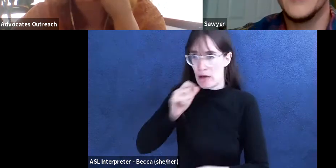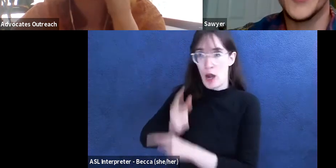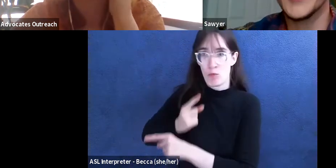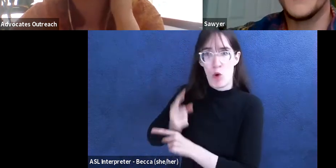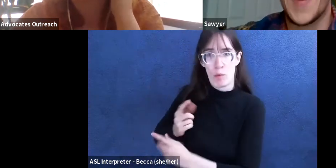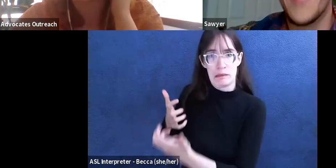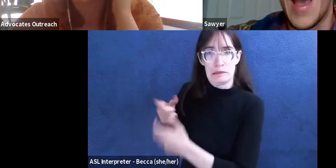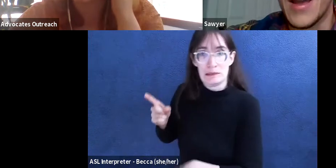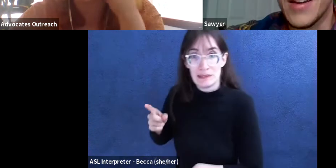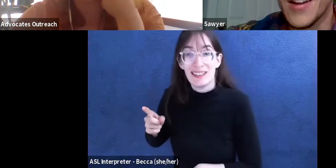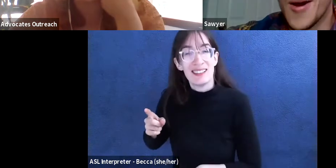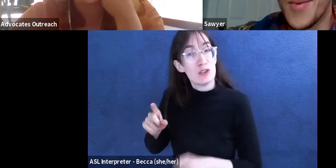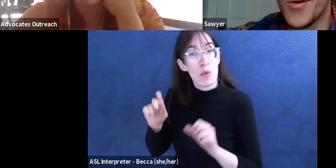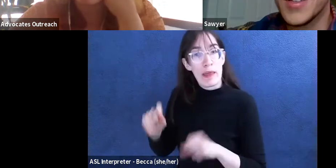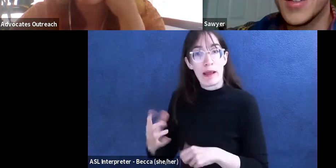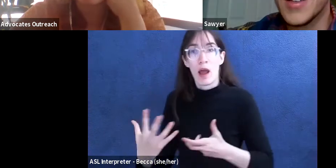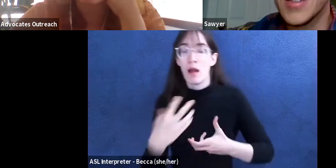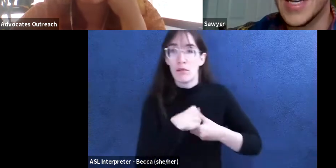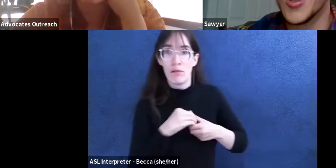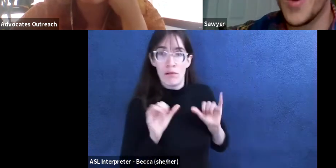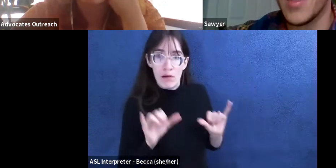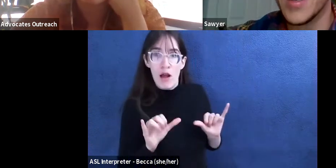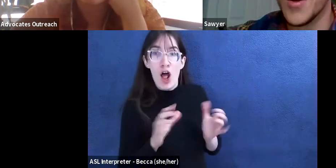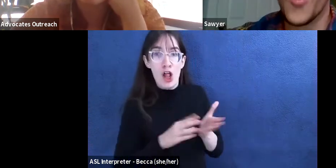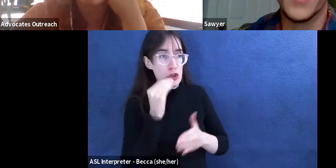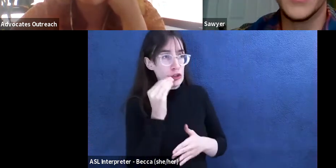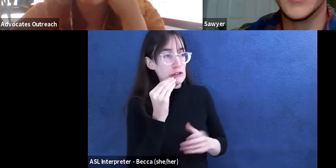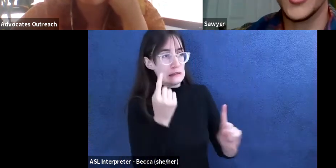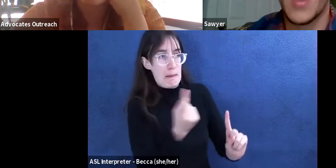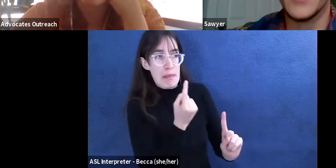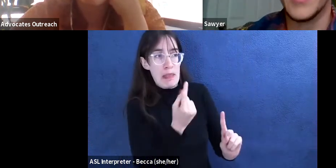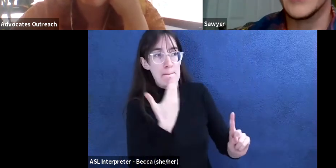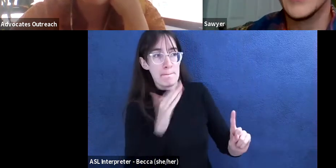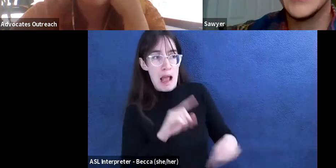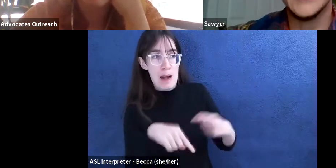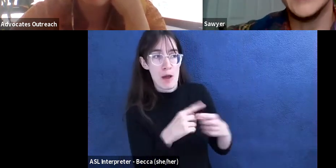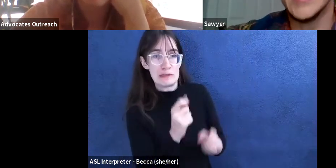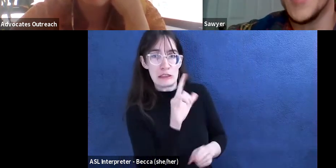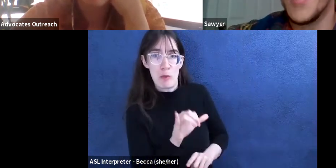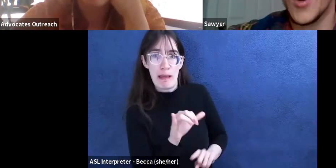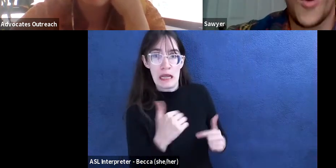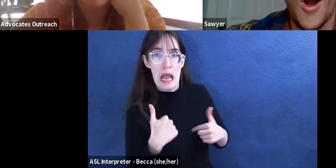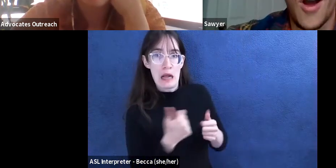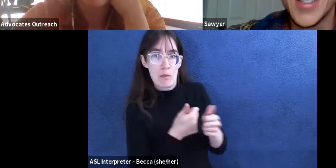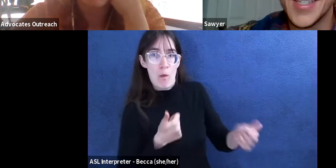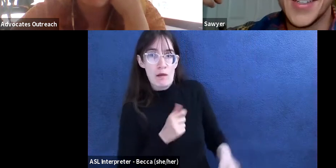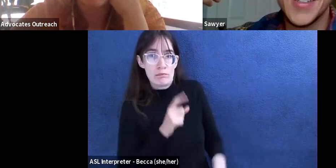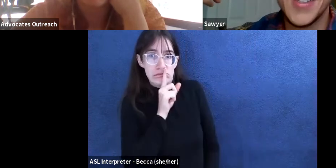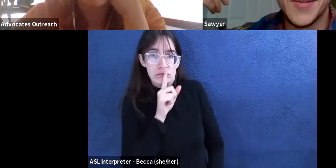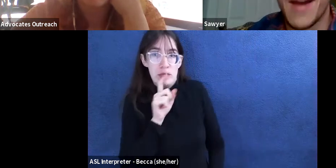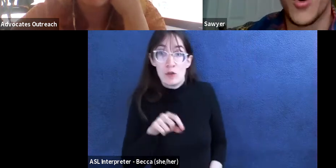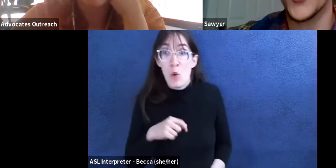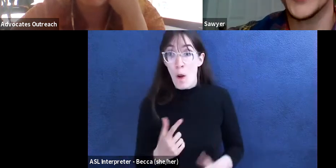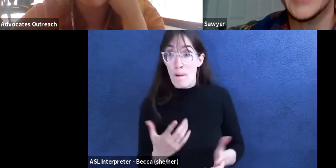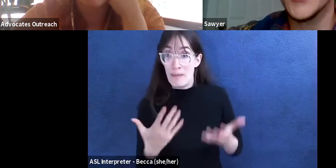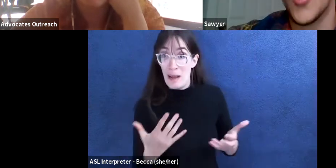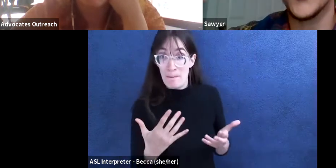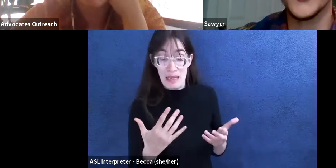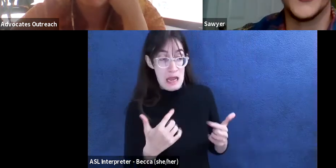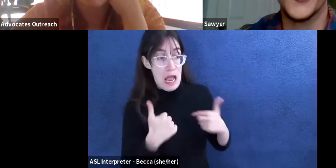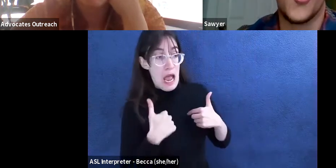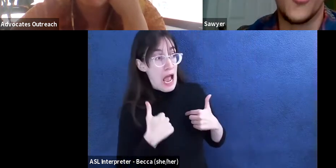because these topics can be kind of uncomfortable to talk about. Like, very few adults are just